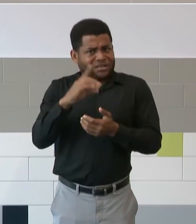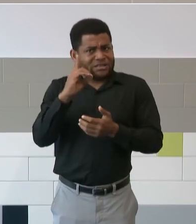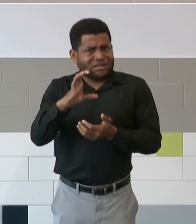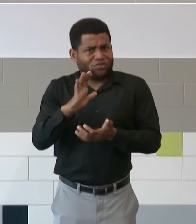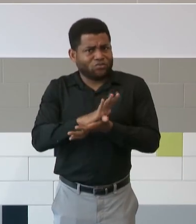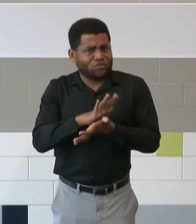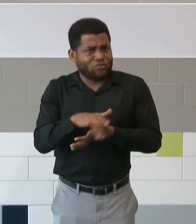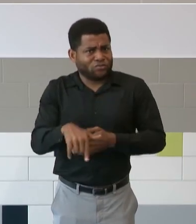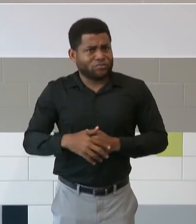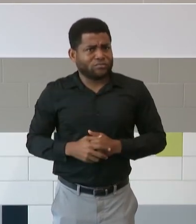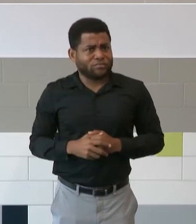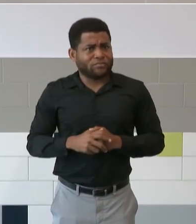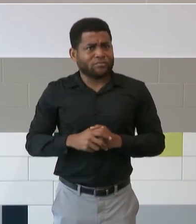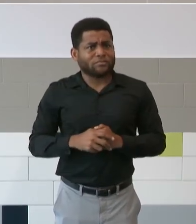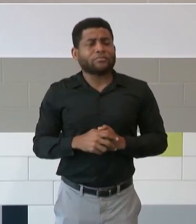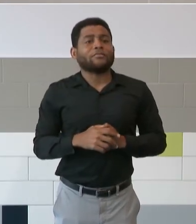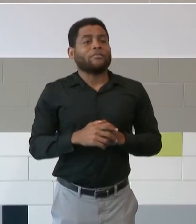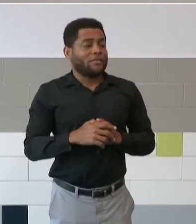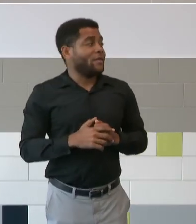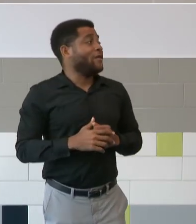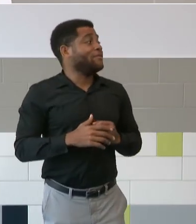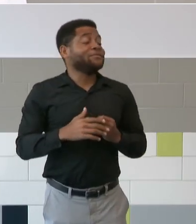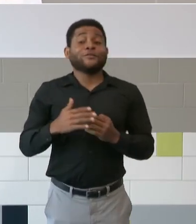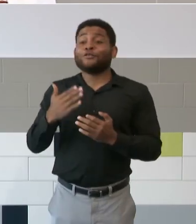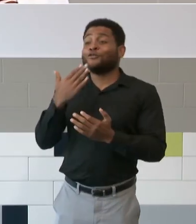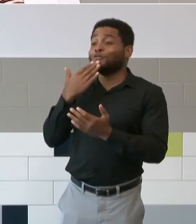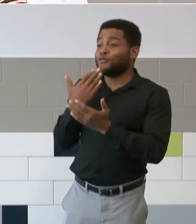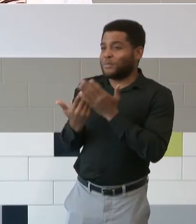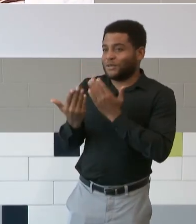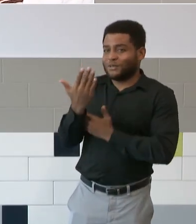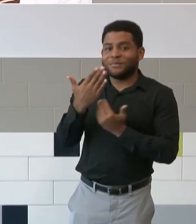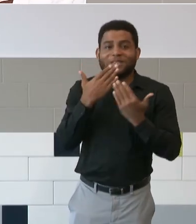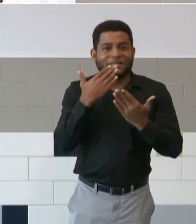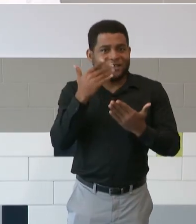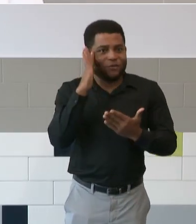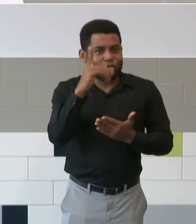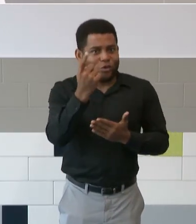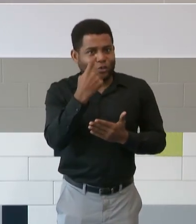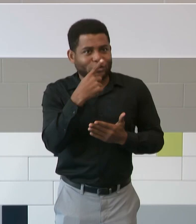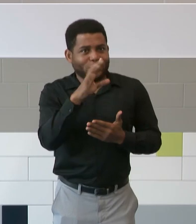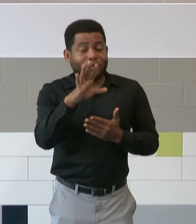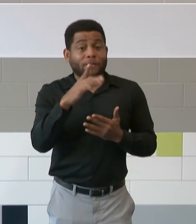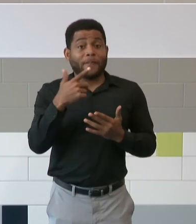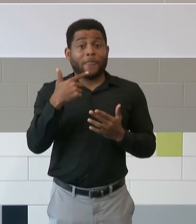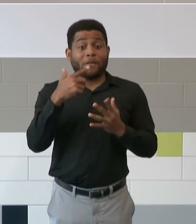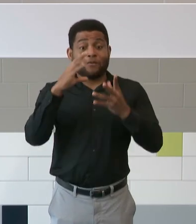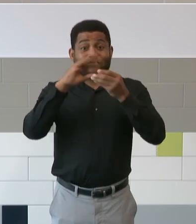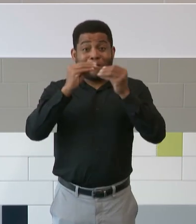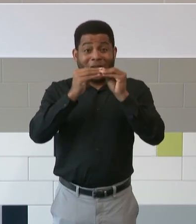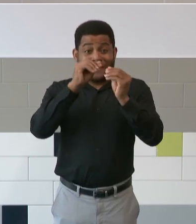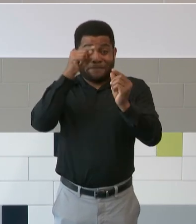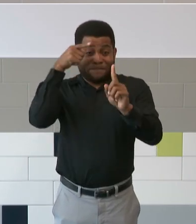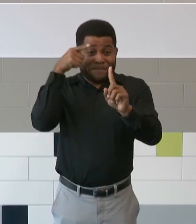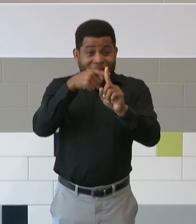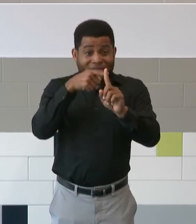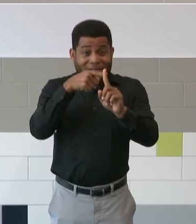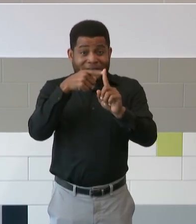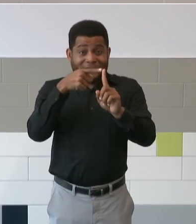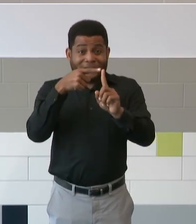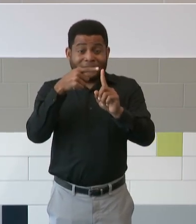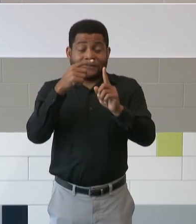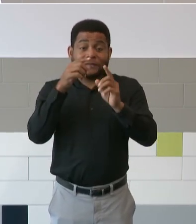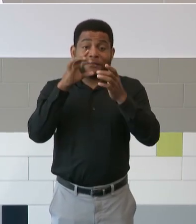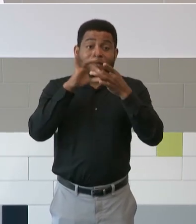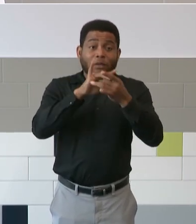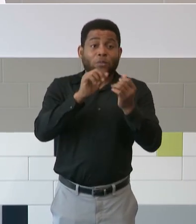Yeah, good morning. Thank you, Sam, for that question. I don't have official numbers on any transitions for this